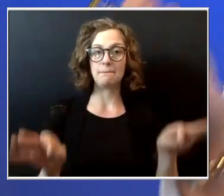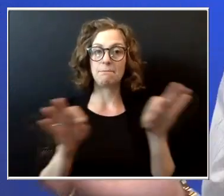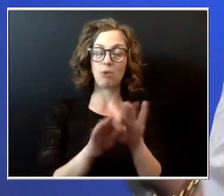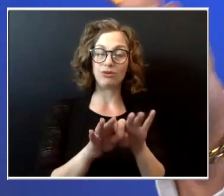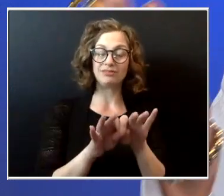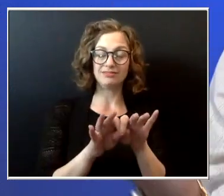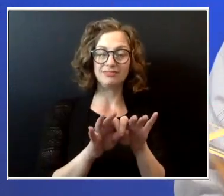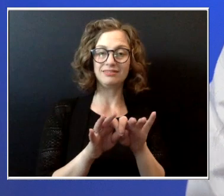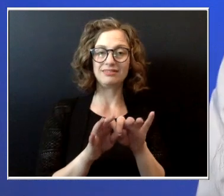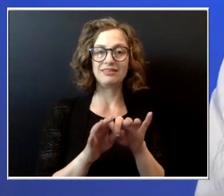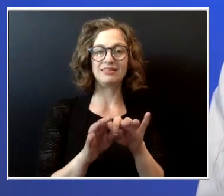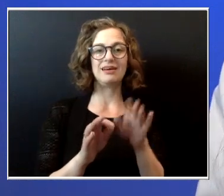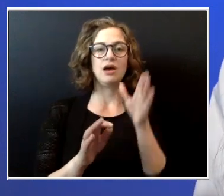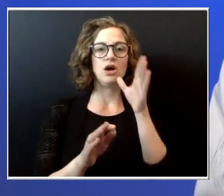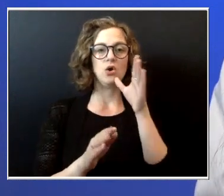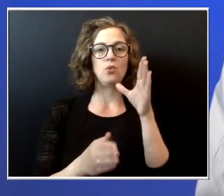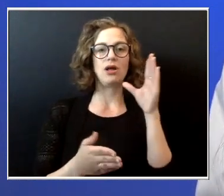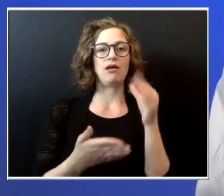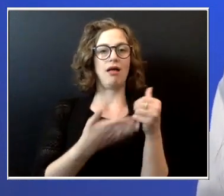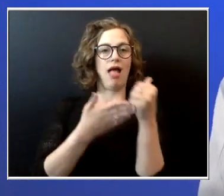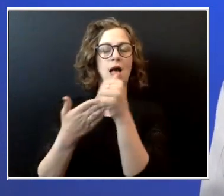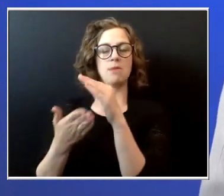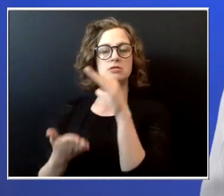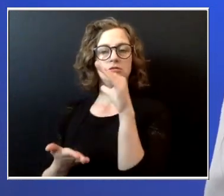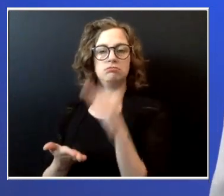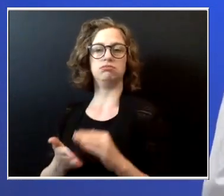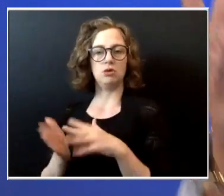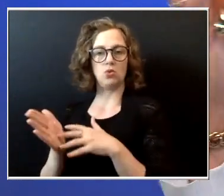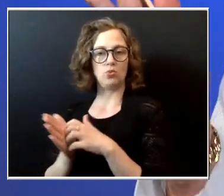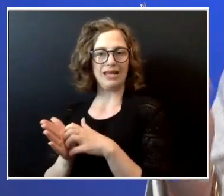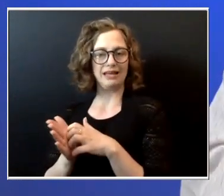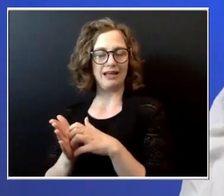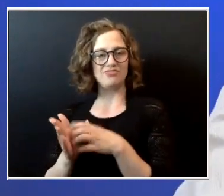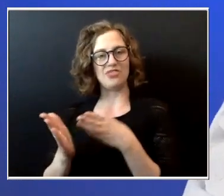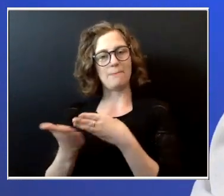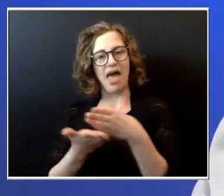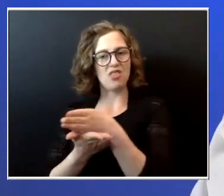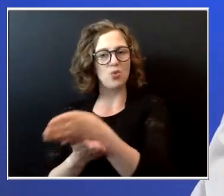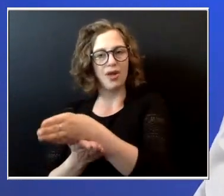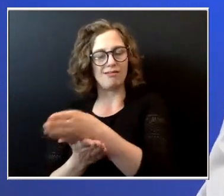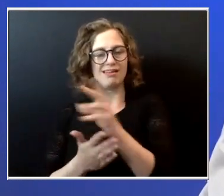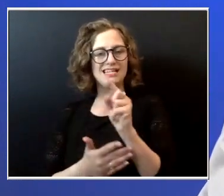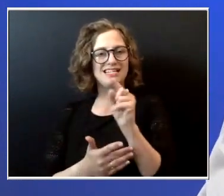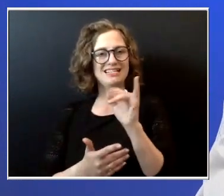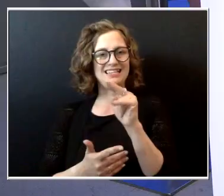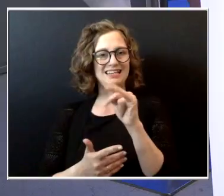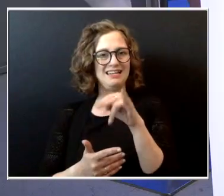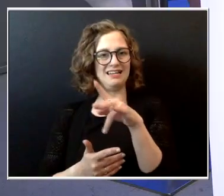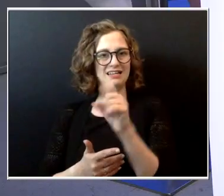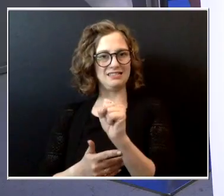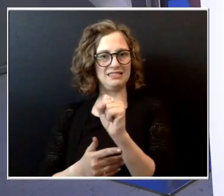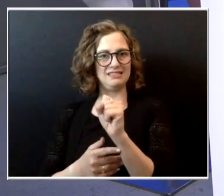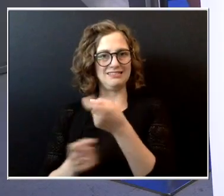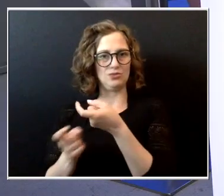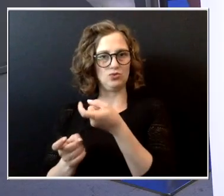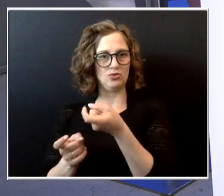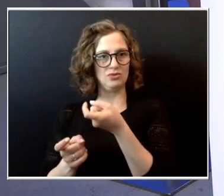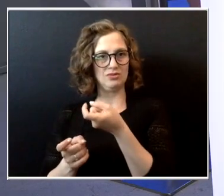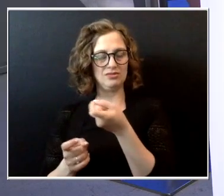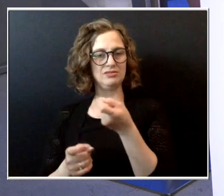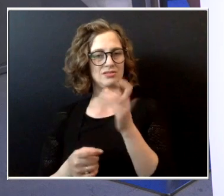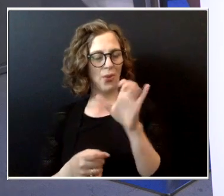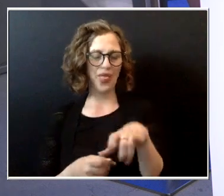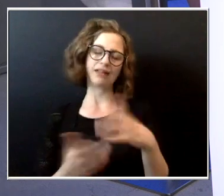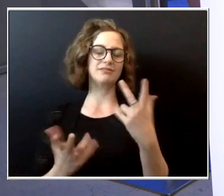that is currently, kind of controlled by tinnitus. So that's what bimodal therapies are. So, do you have to use that a lot? I mean, for a lot,